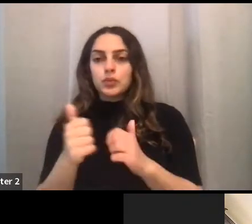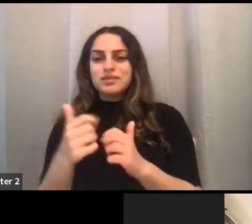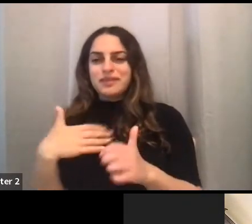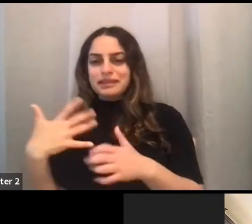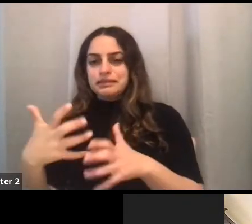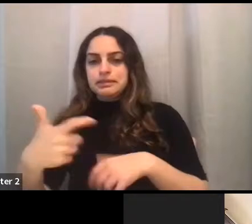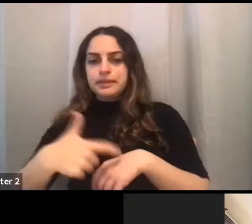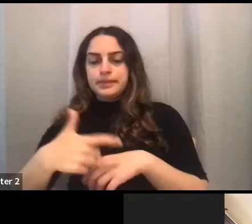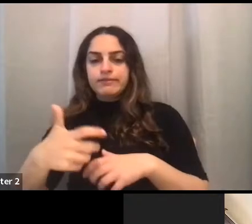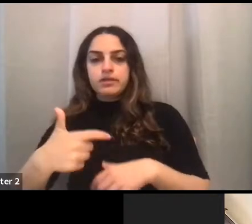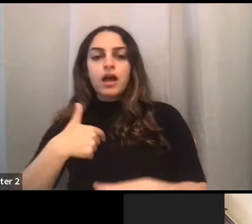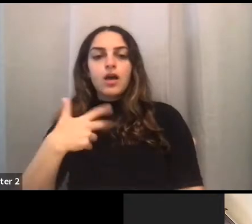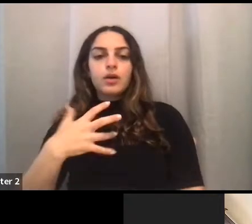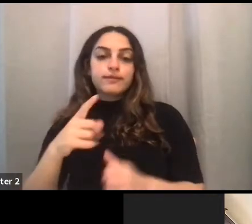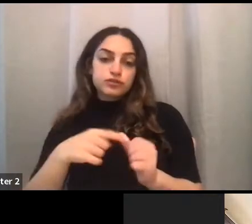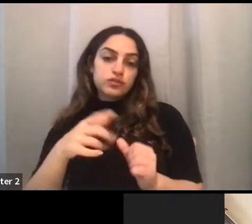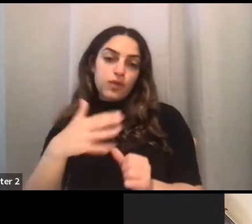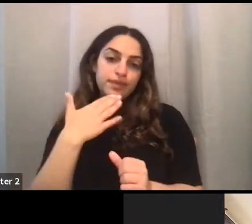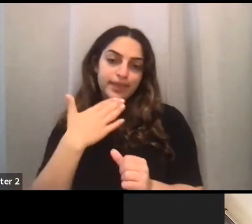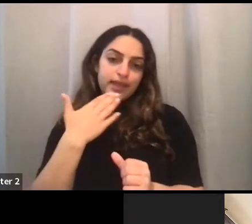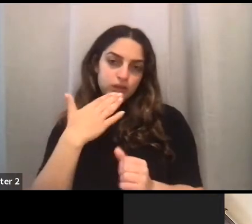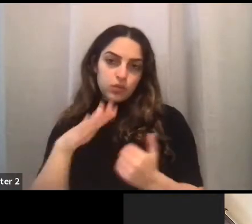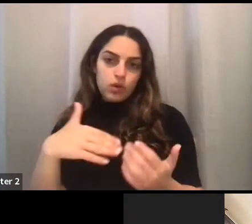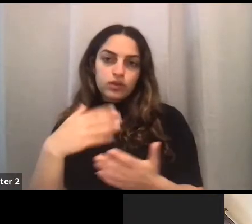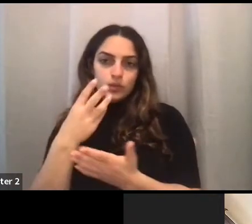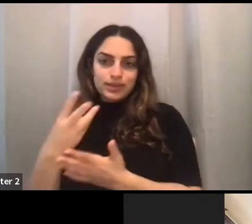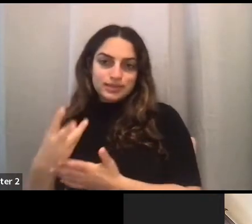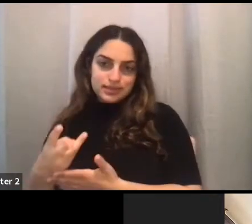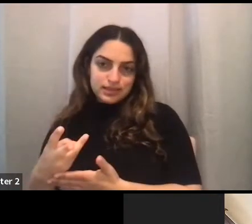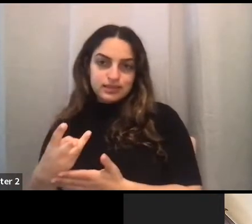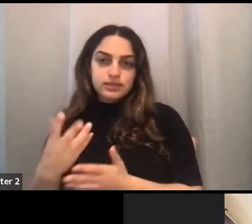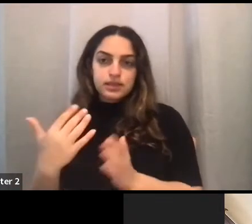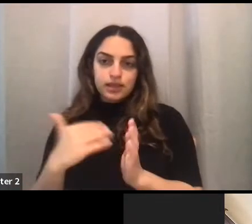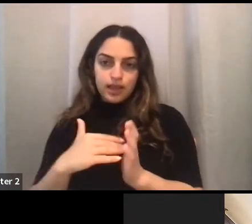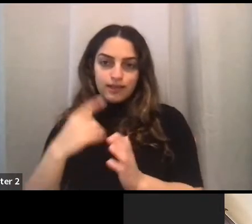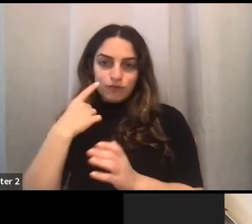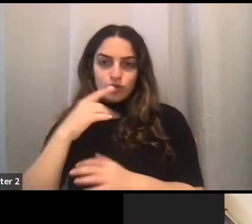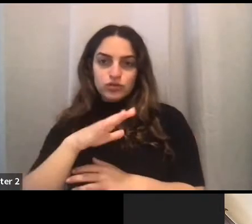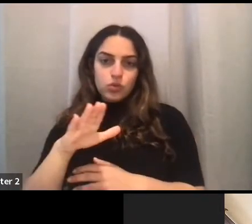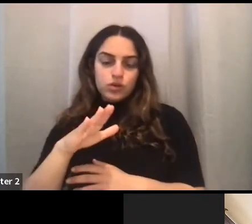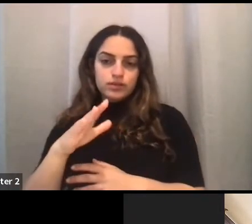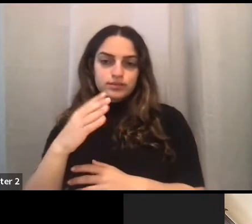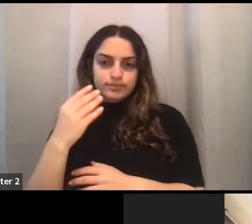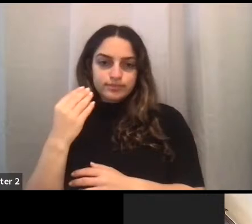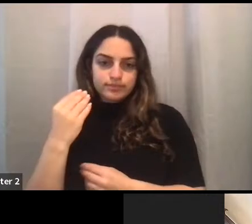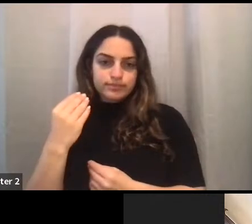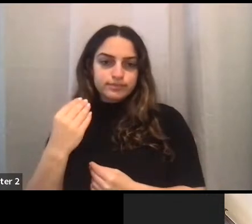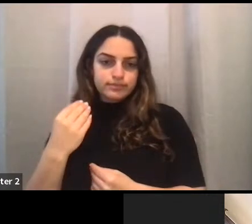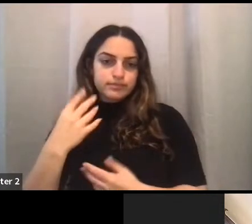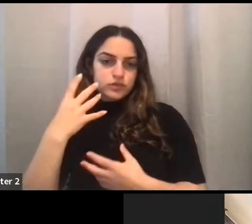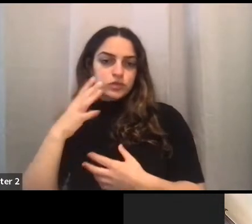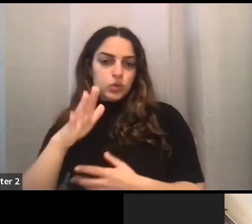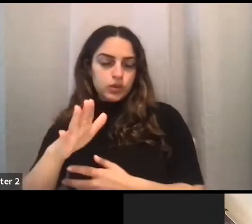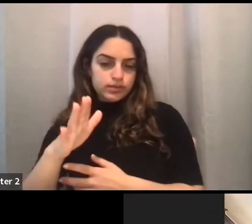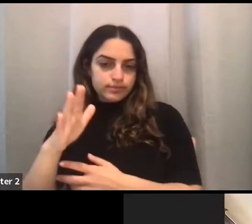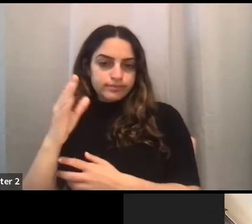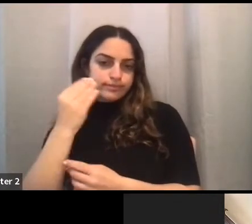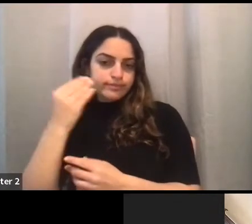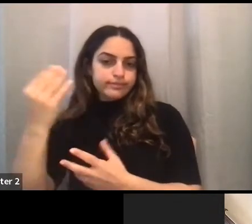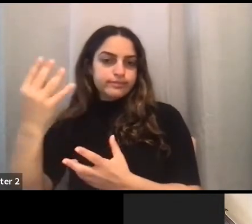to uh first of all thank all the witnesses uh again for your very insightful um testimony